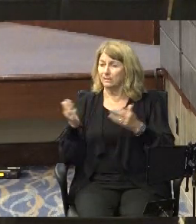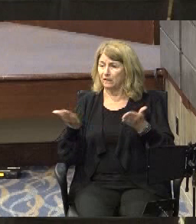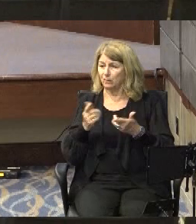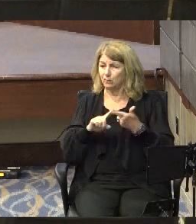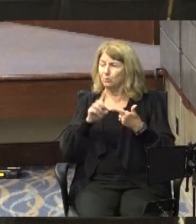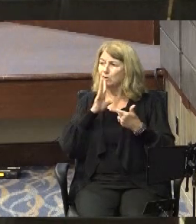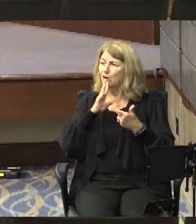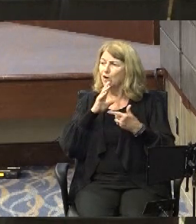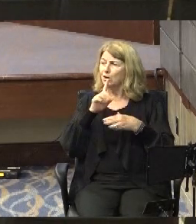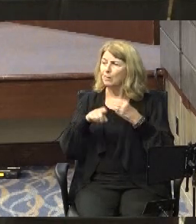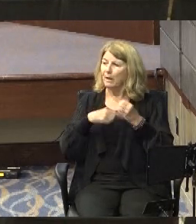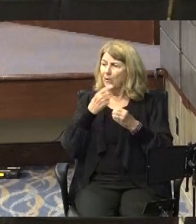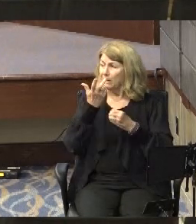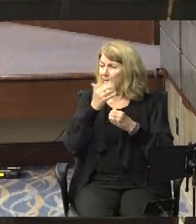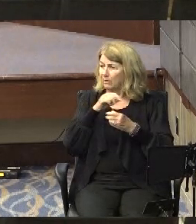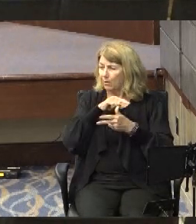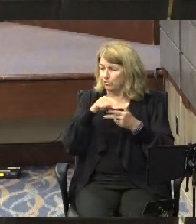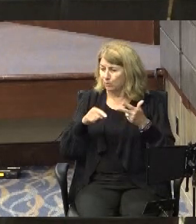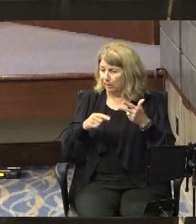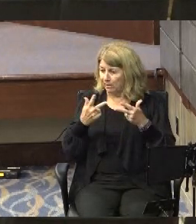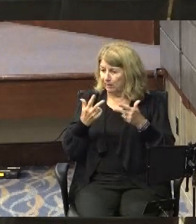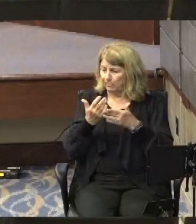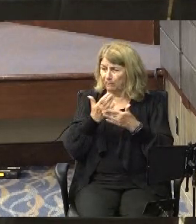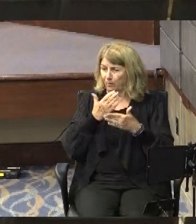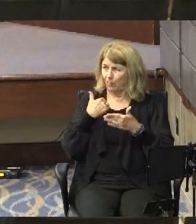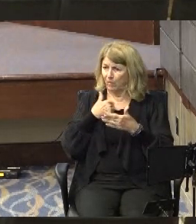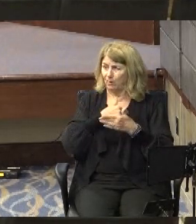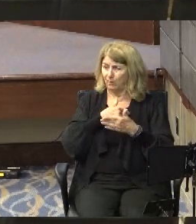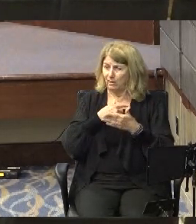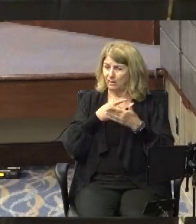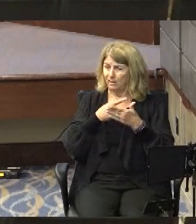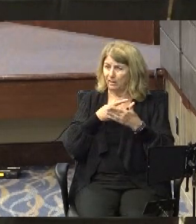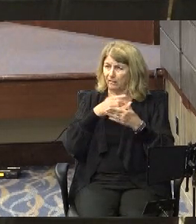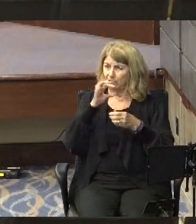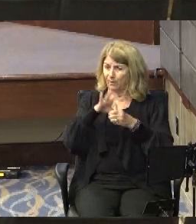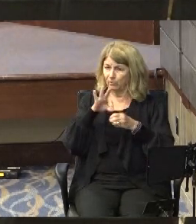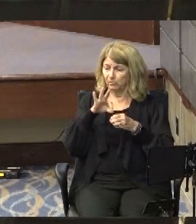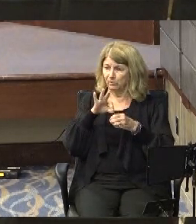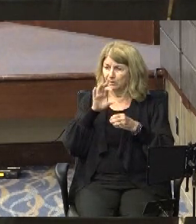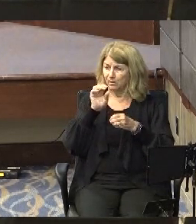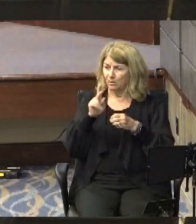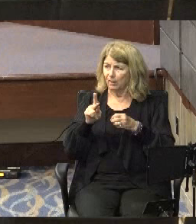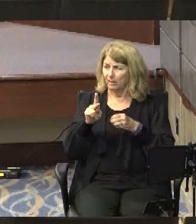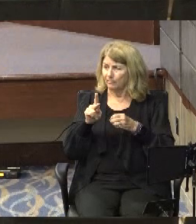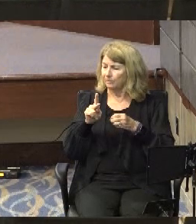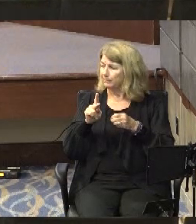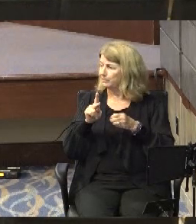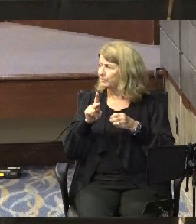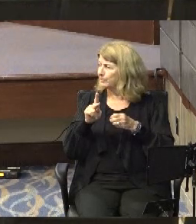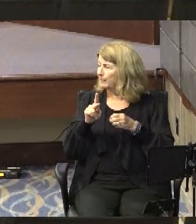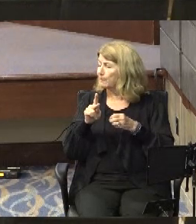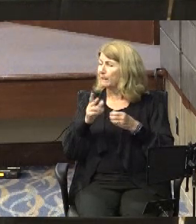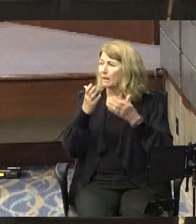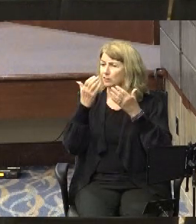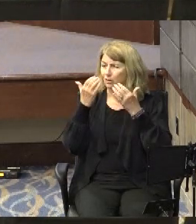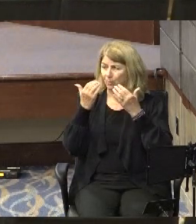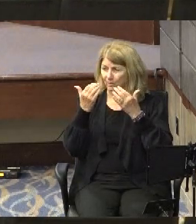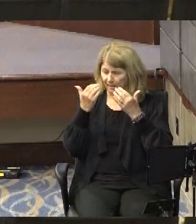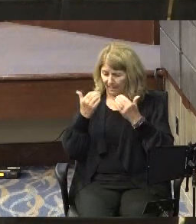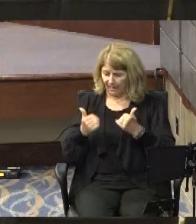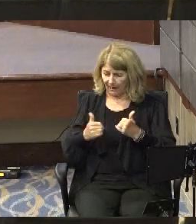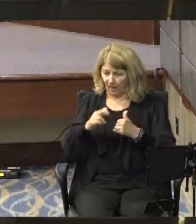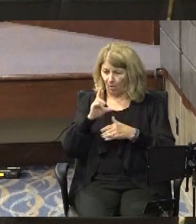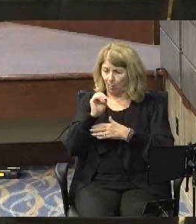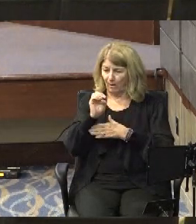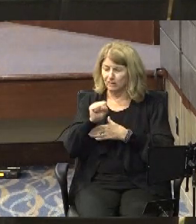those three before we take them up in sequence? Okay. So now we're taking up